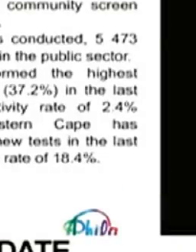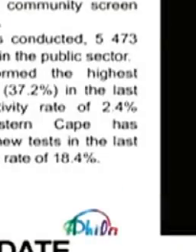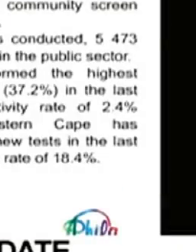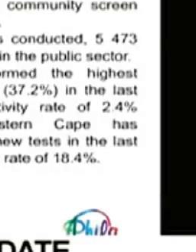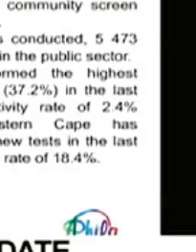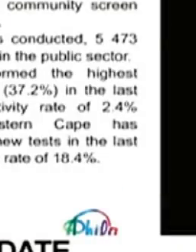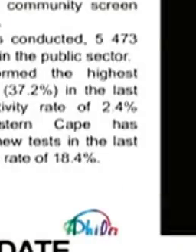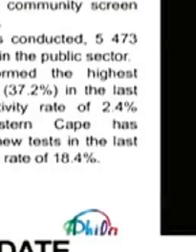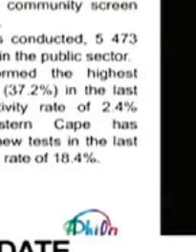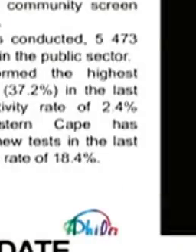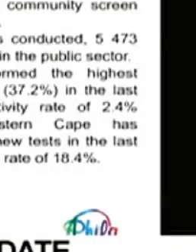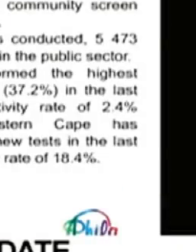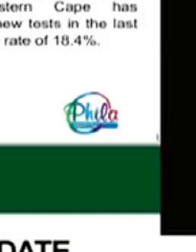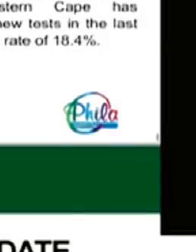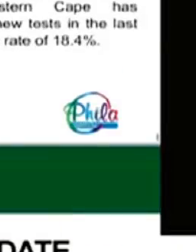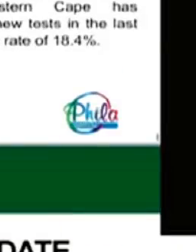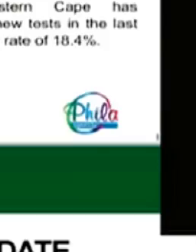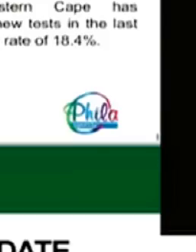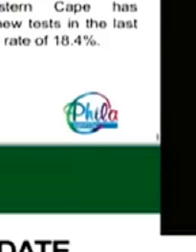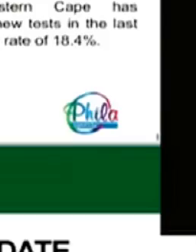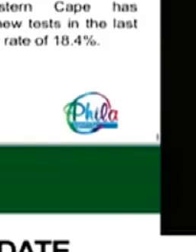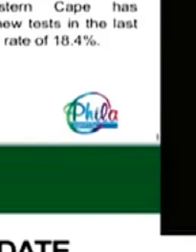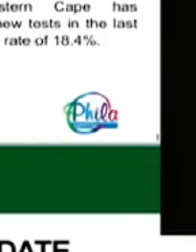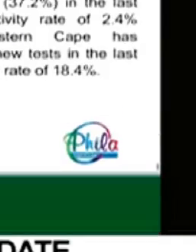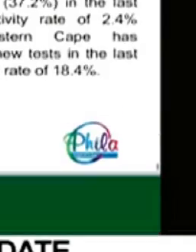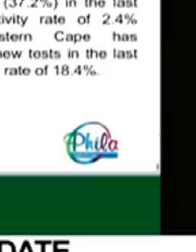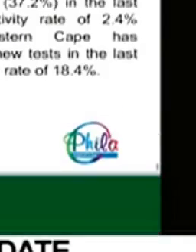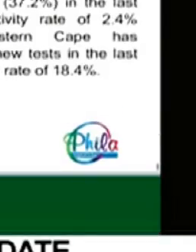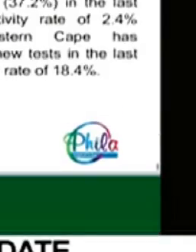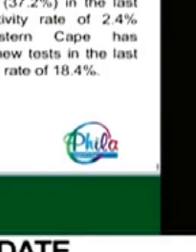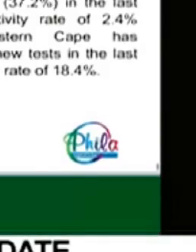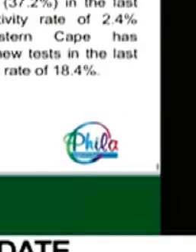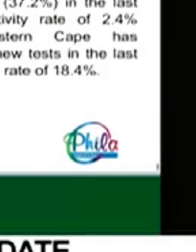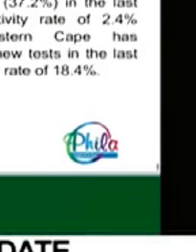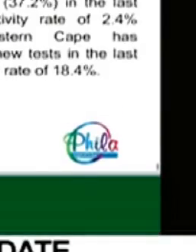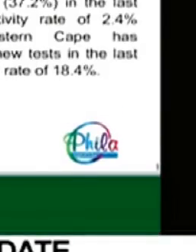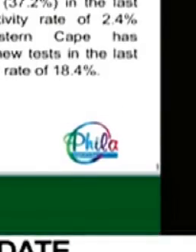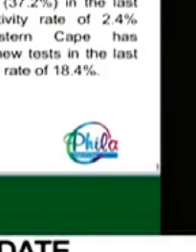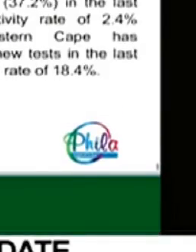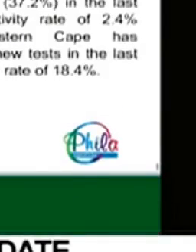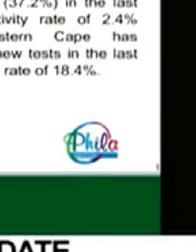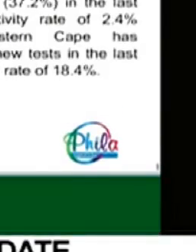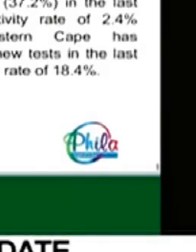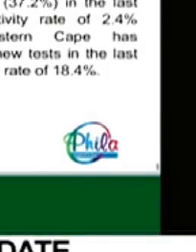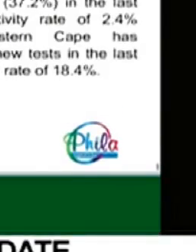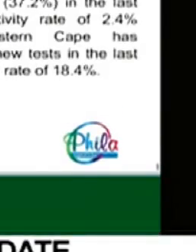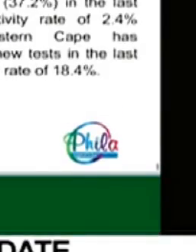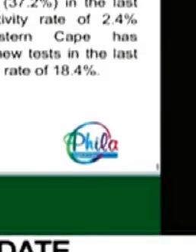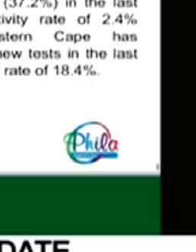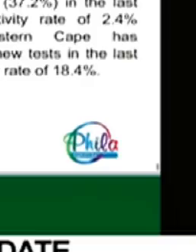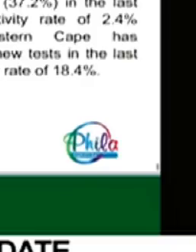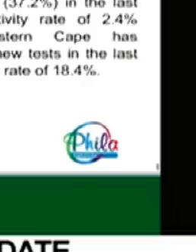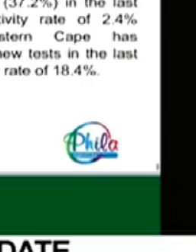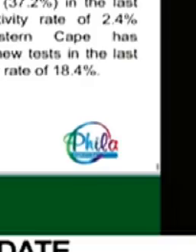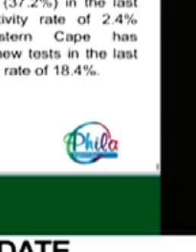Then when you look at the testing, and I would like to just make a point here, that we've done 596,000 tests, as you will